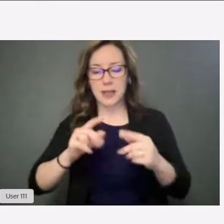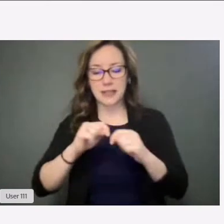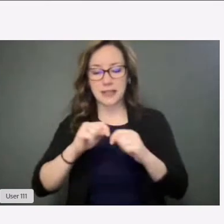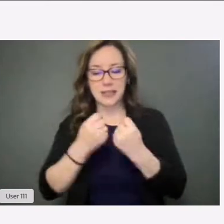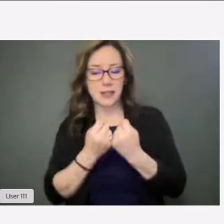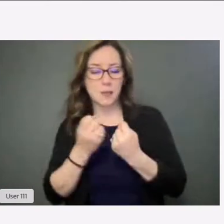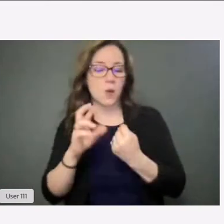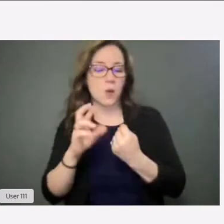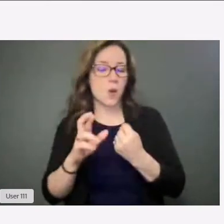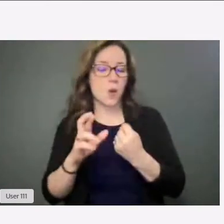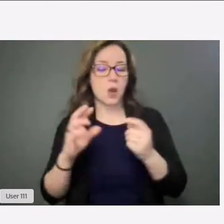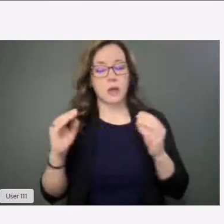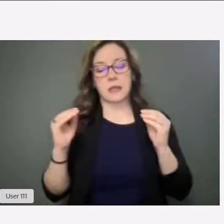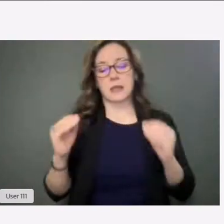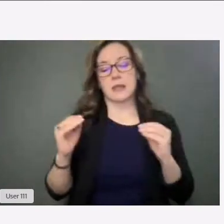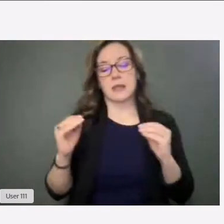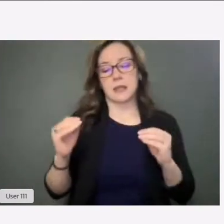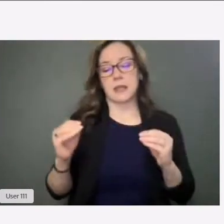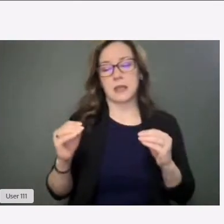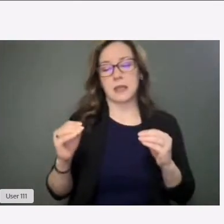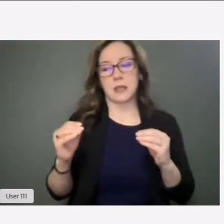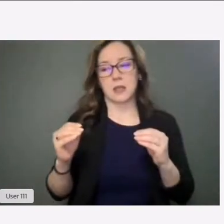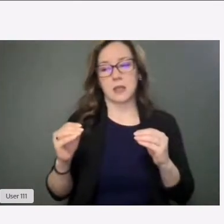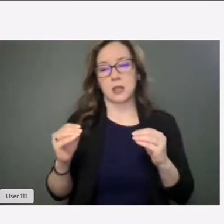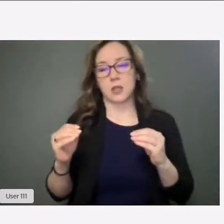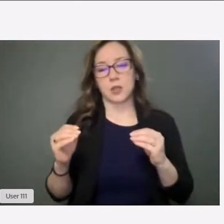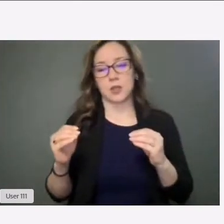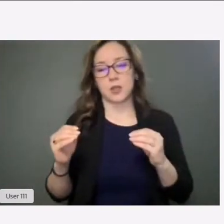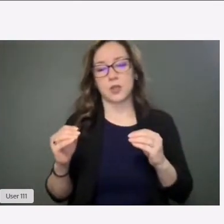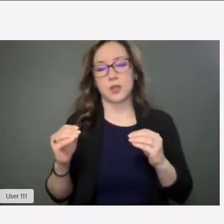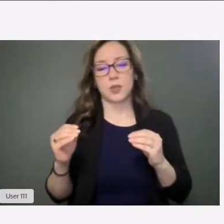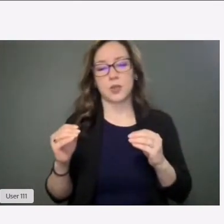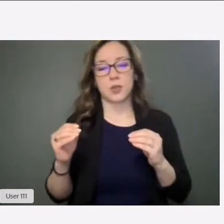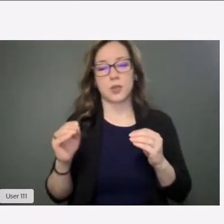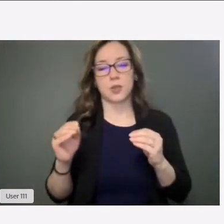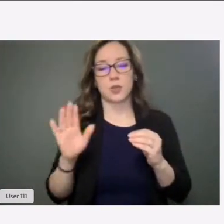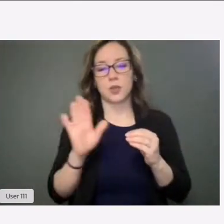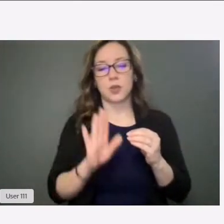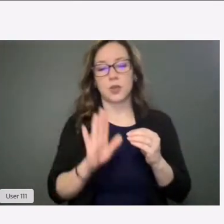of teach your, if it's higher education, I'm going to go ahead,